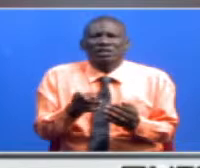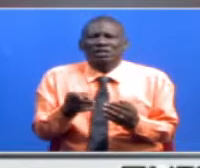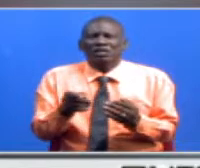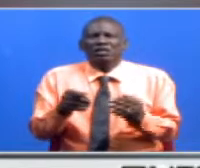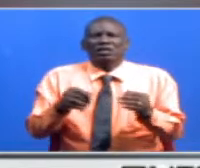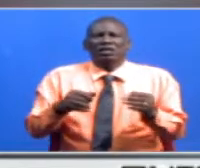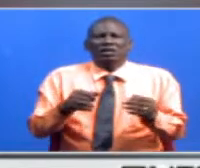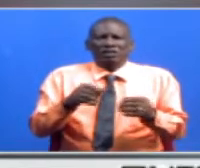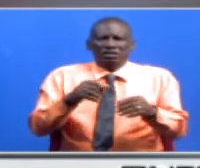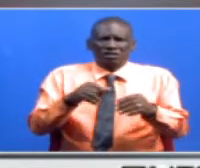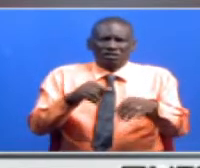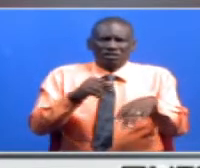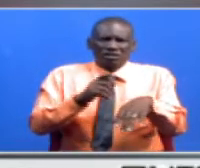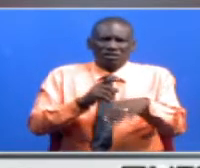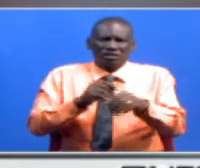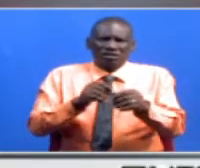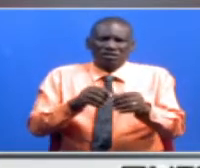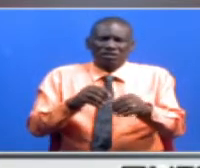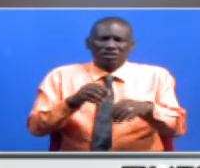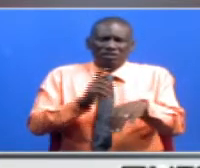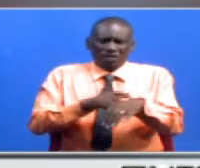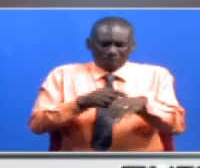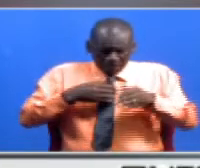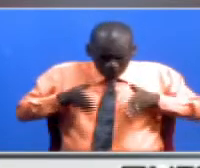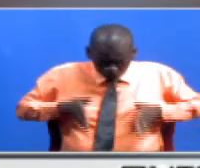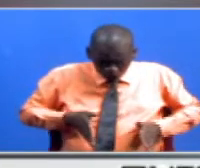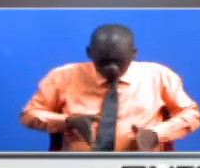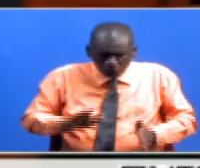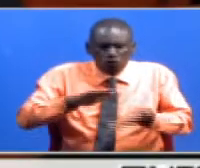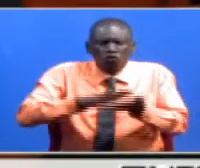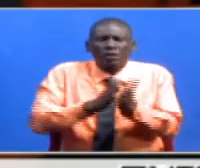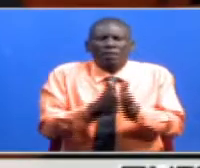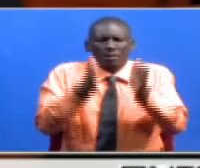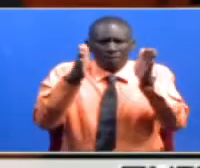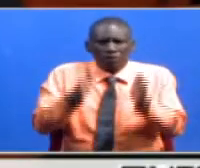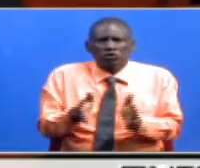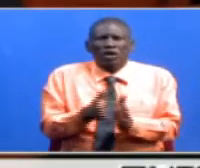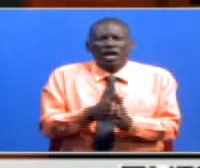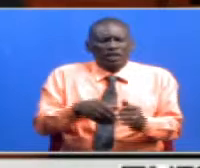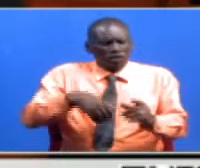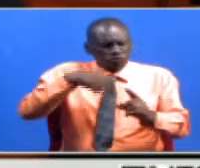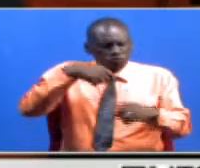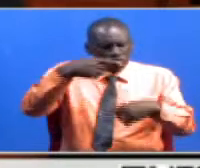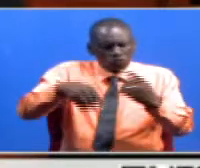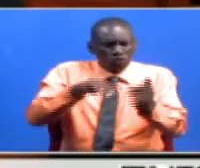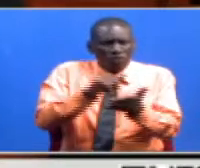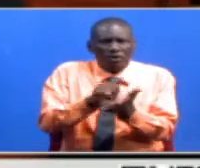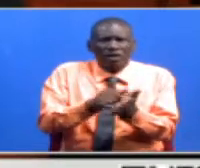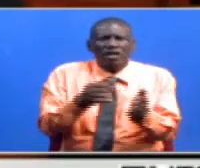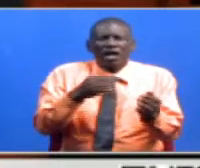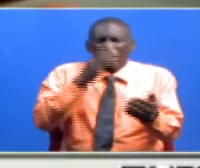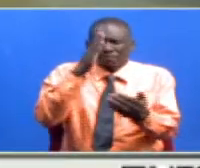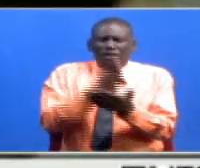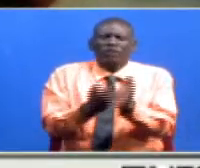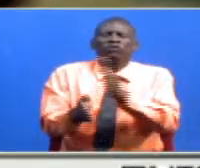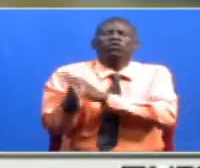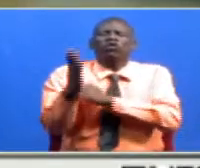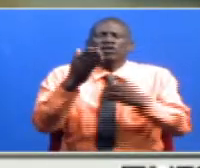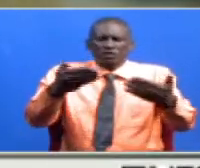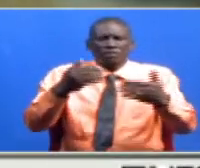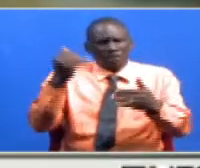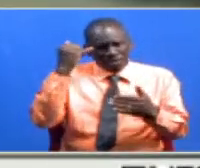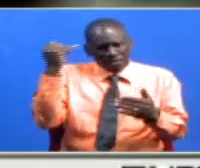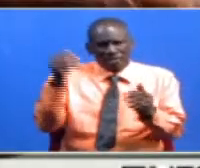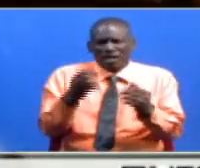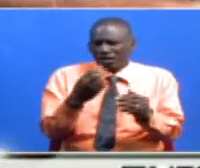like, this, I was born to be somebody, and I'm gonna push that, and I believe that it's God that gives me these ideas, the vision.